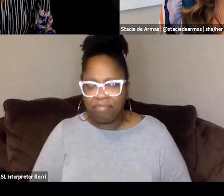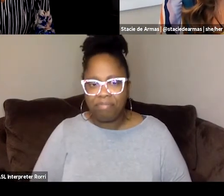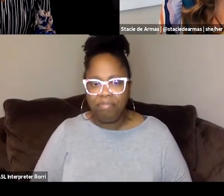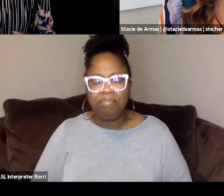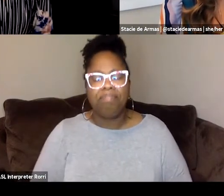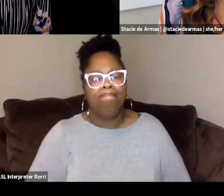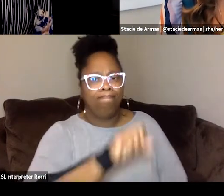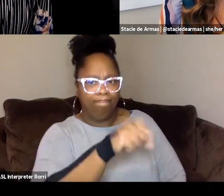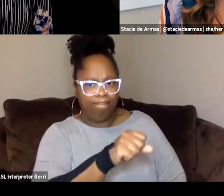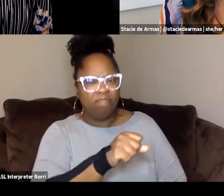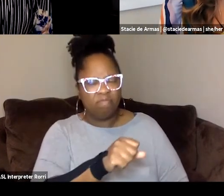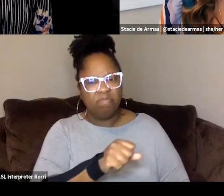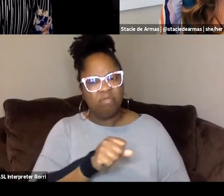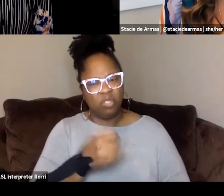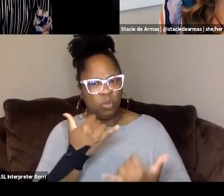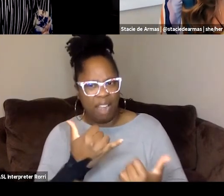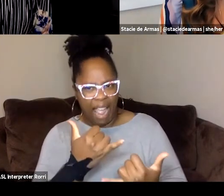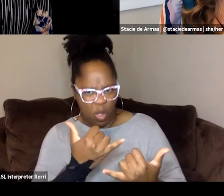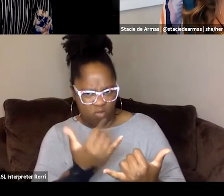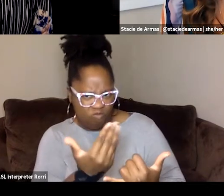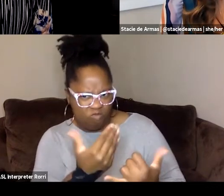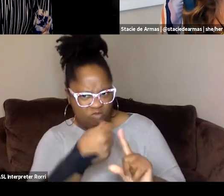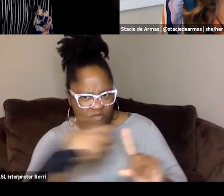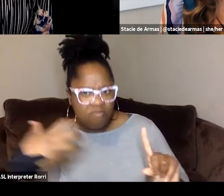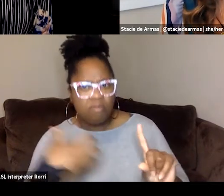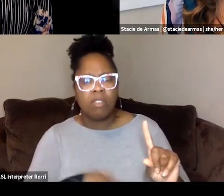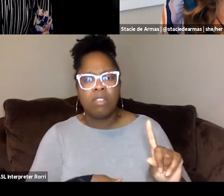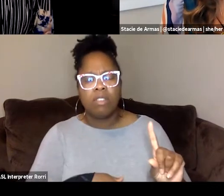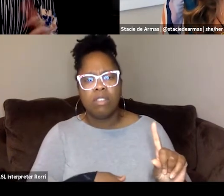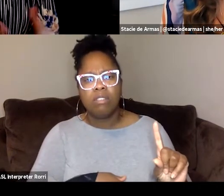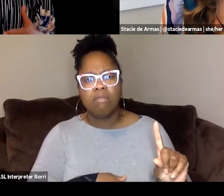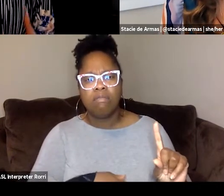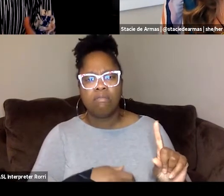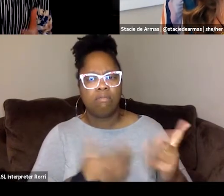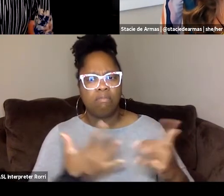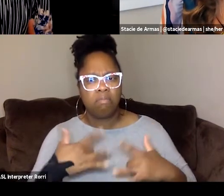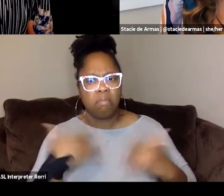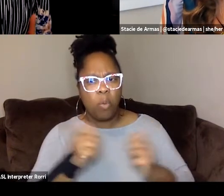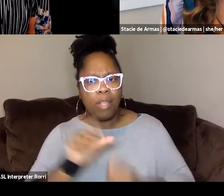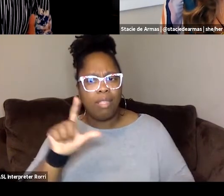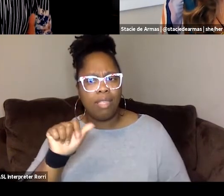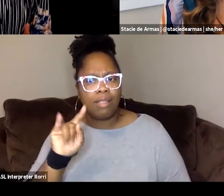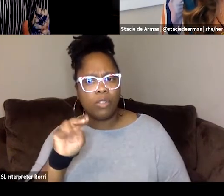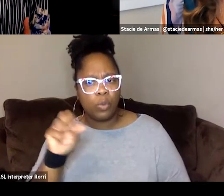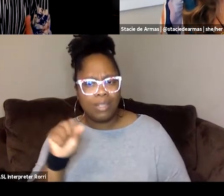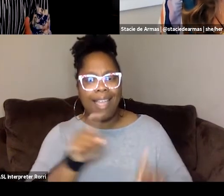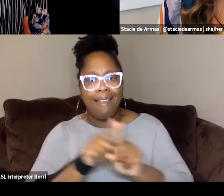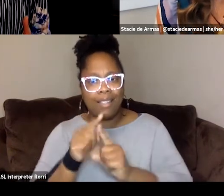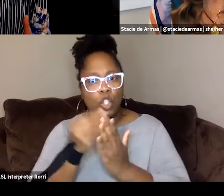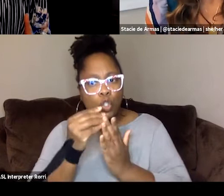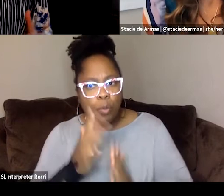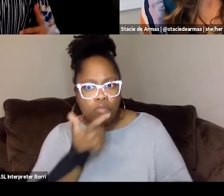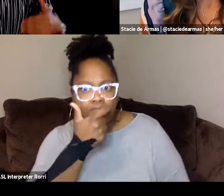more towards in that direction, can you tell us a little bit about the Latinos as consumers of media and